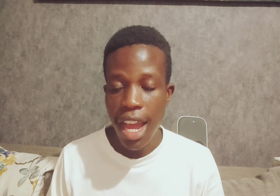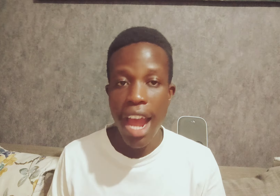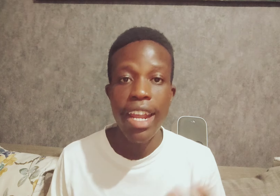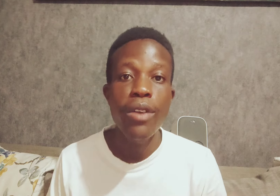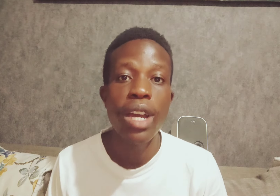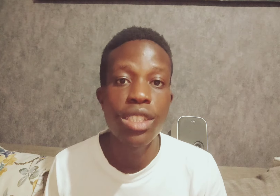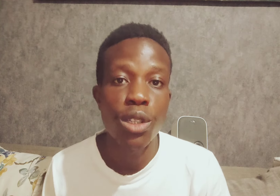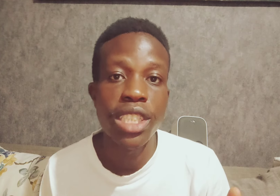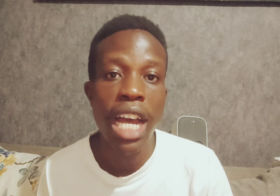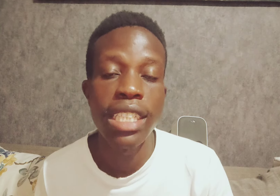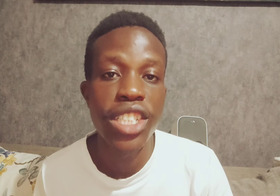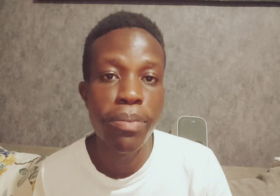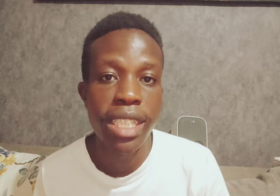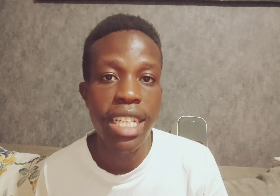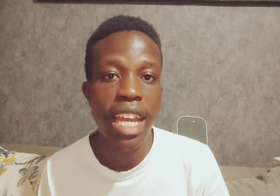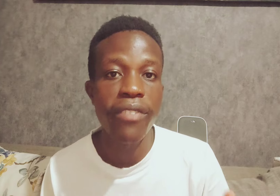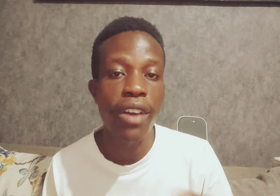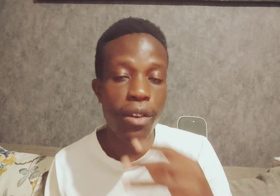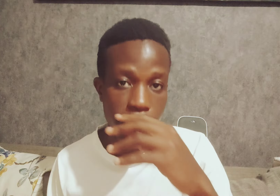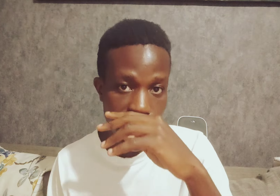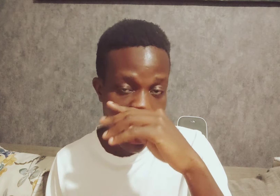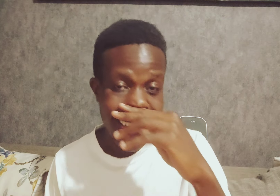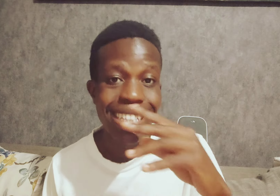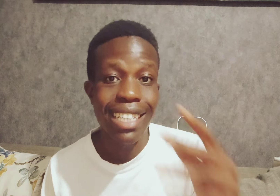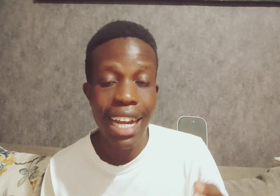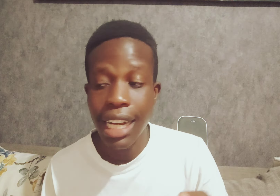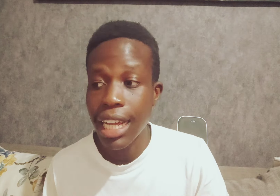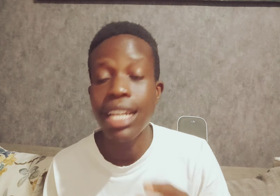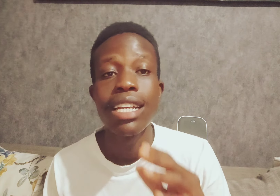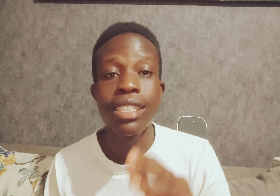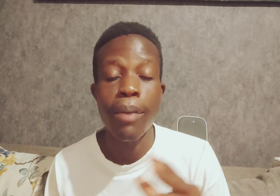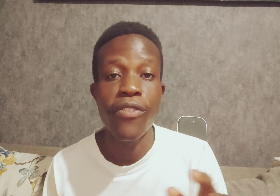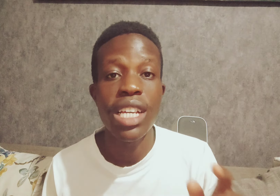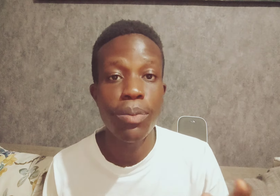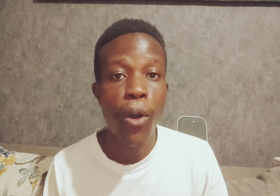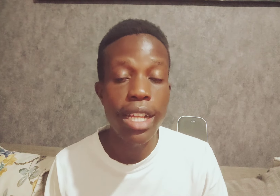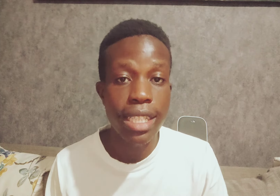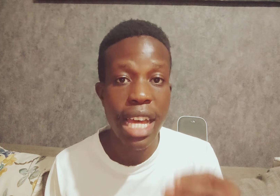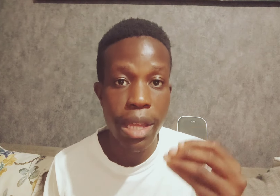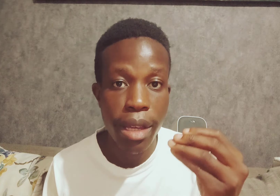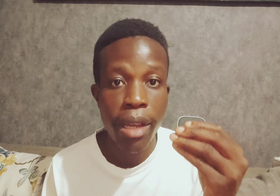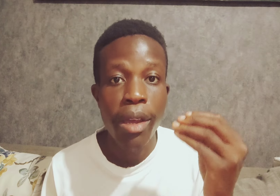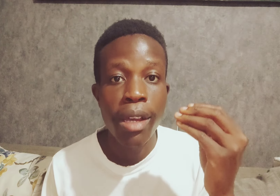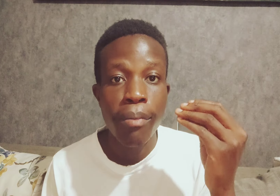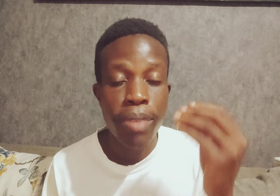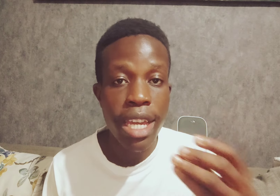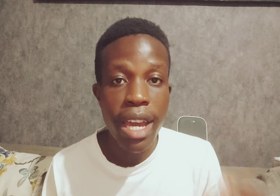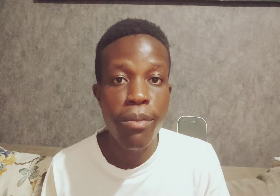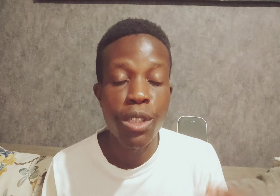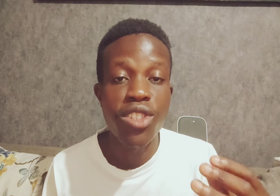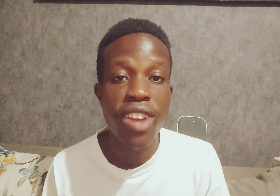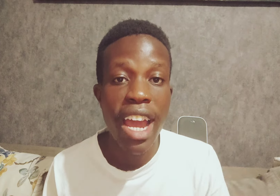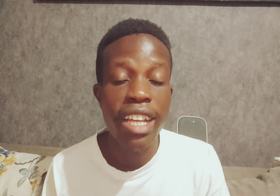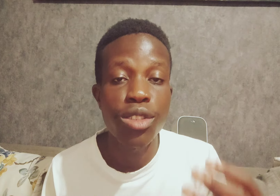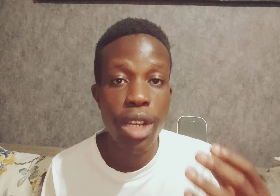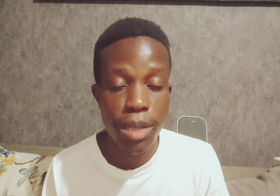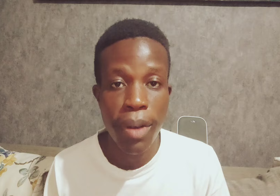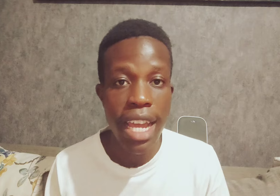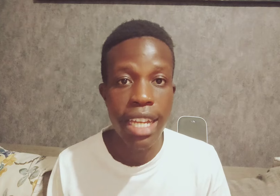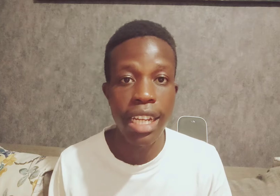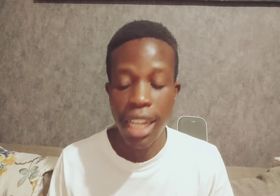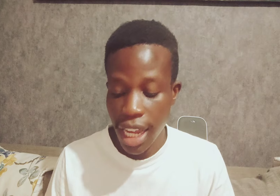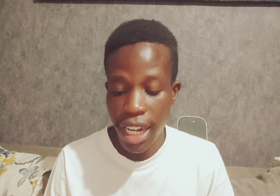Jamaica. And I went on ChatGPT and found exactly some of these points that the PM was trying